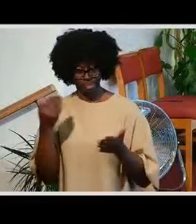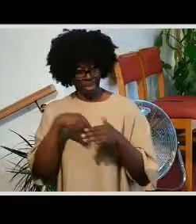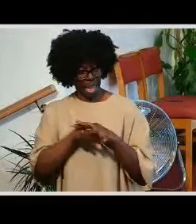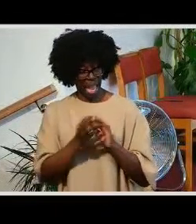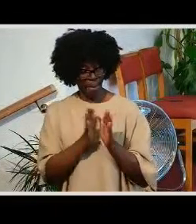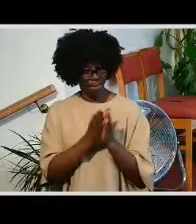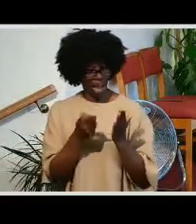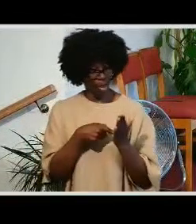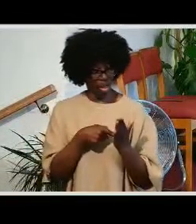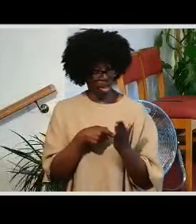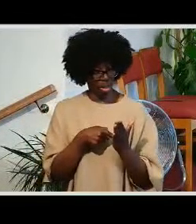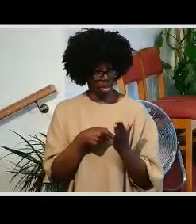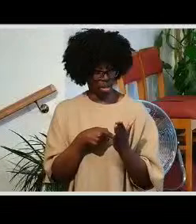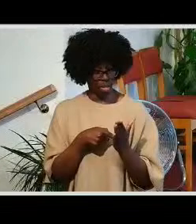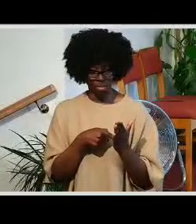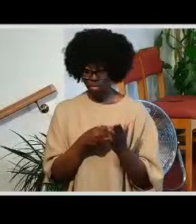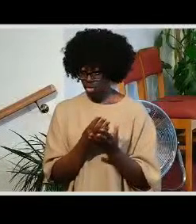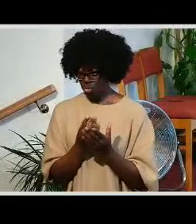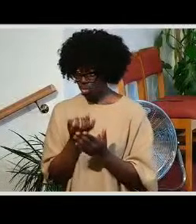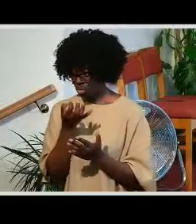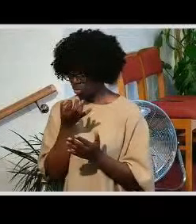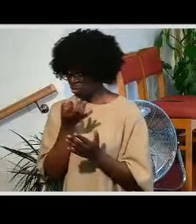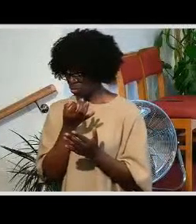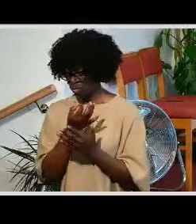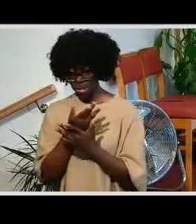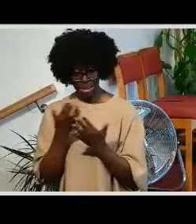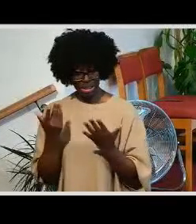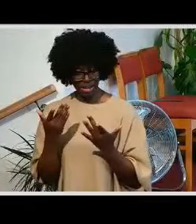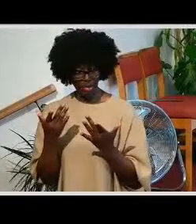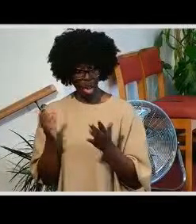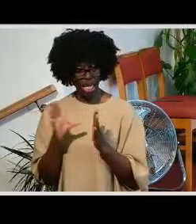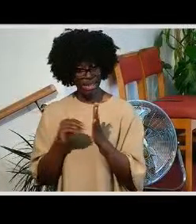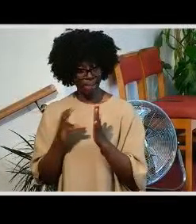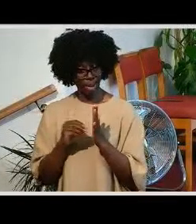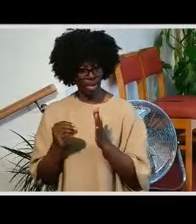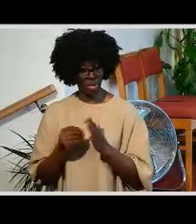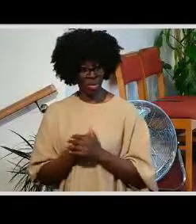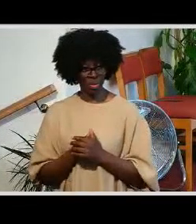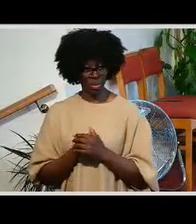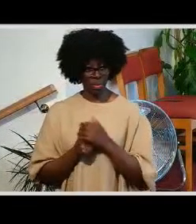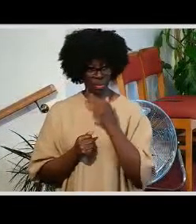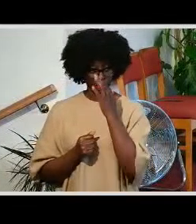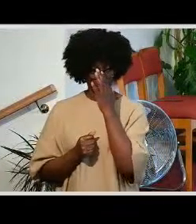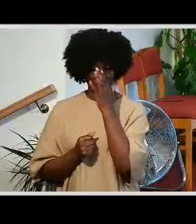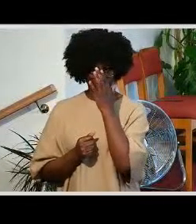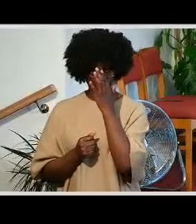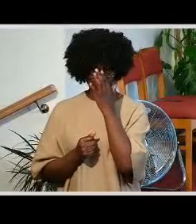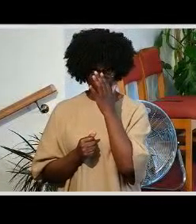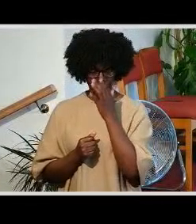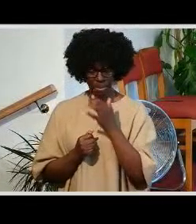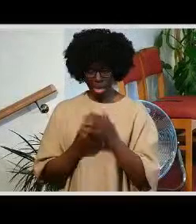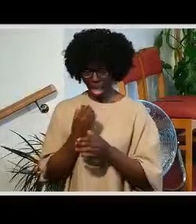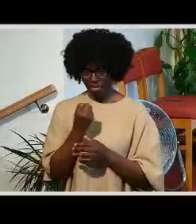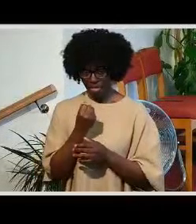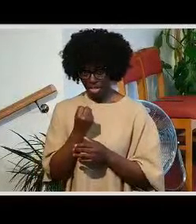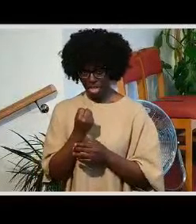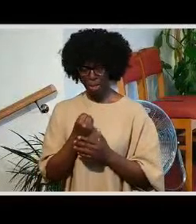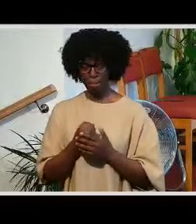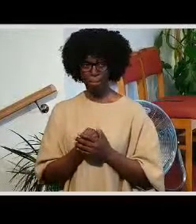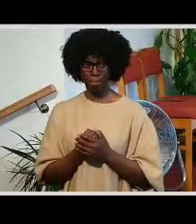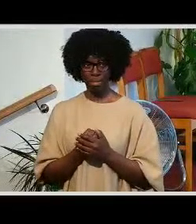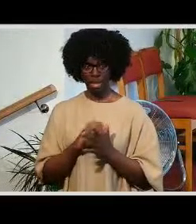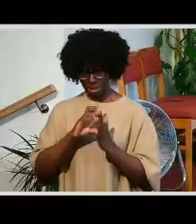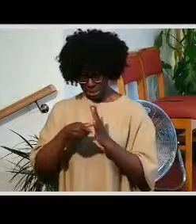several examples of individuals who had some form of impairment. It wasn't